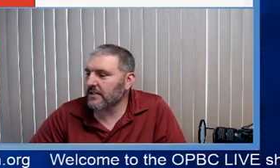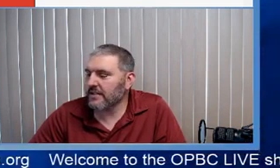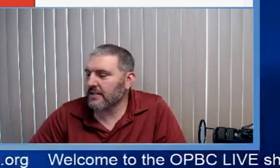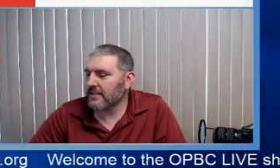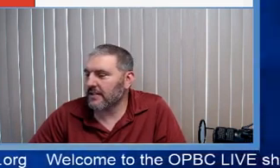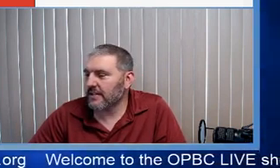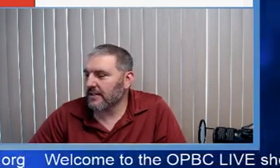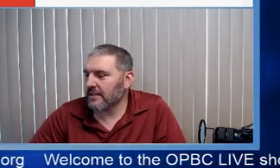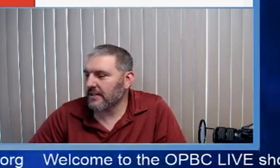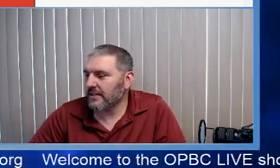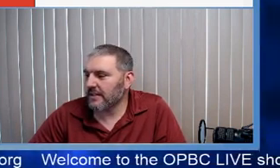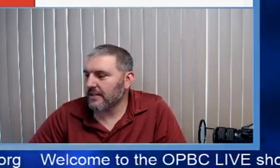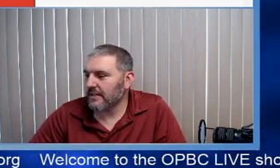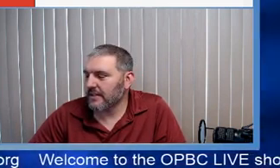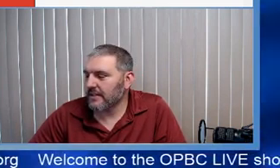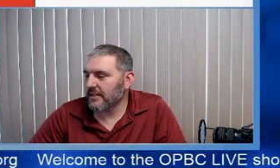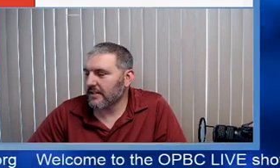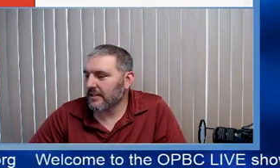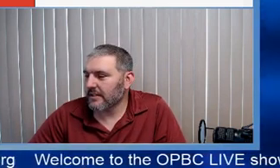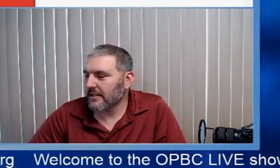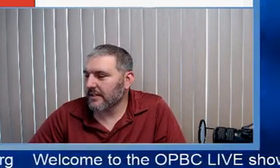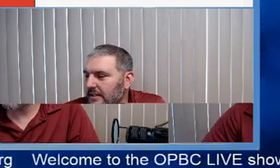else.